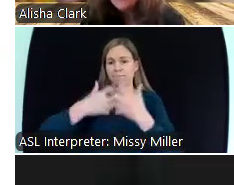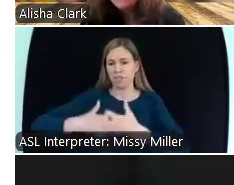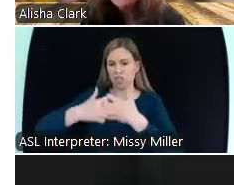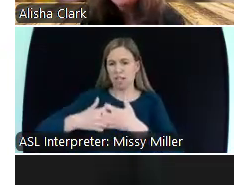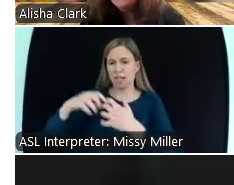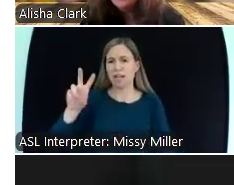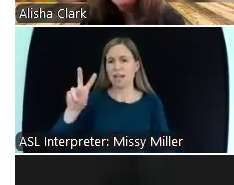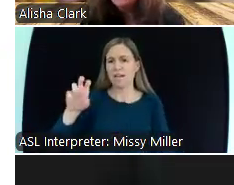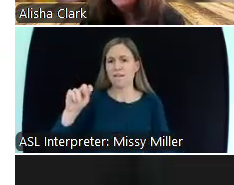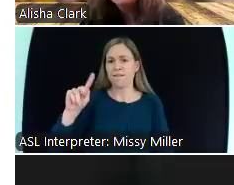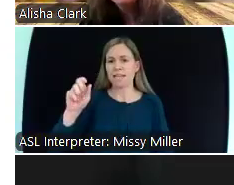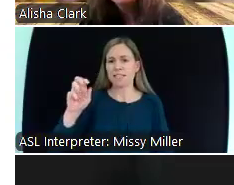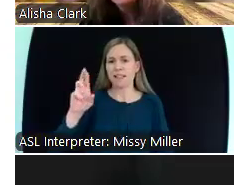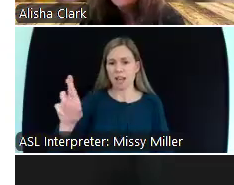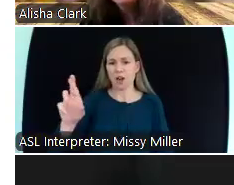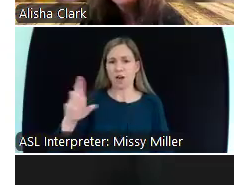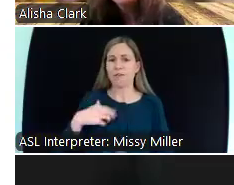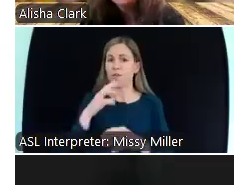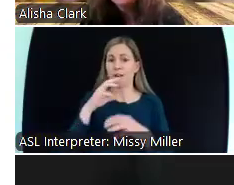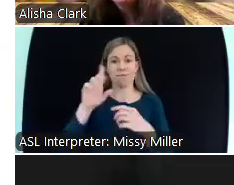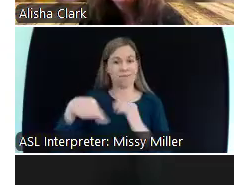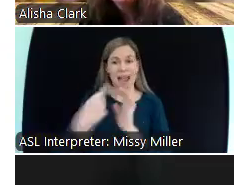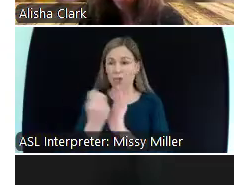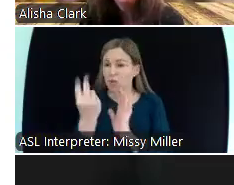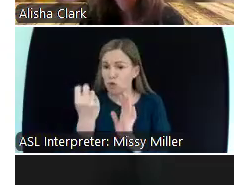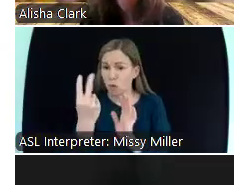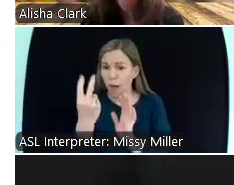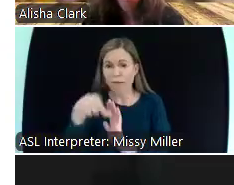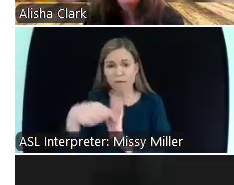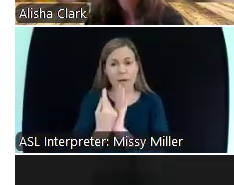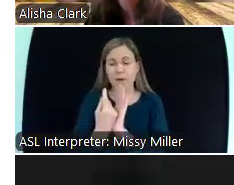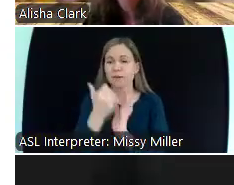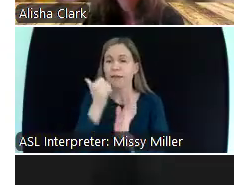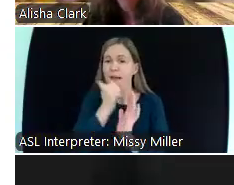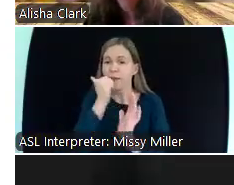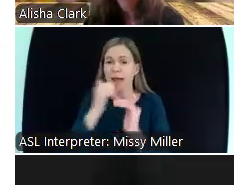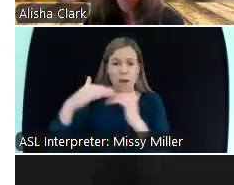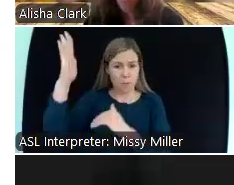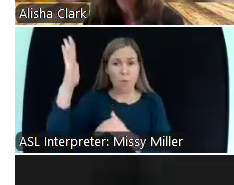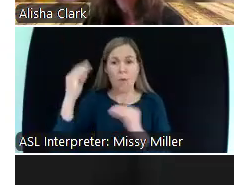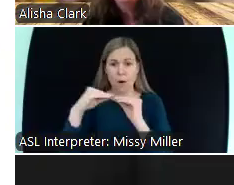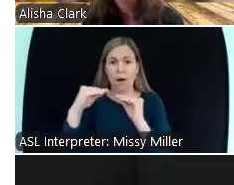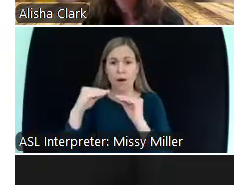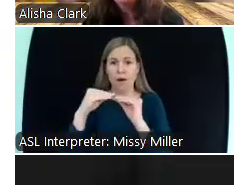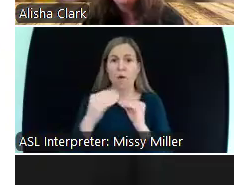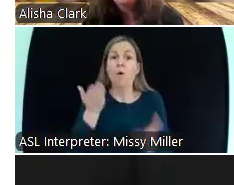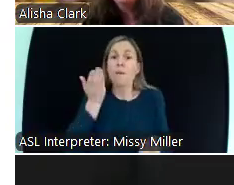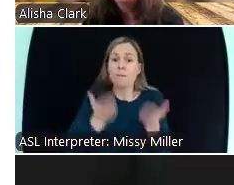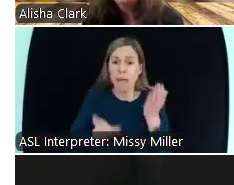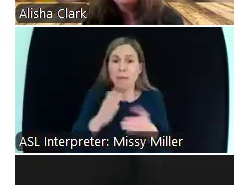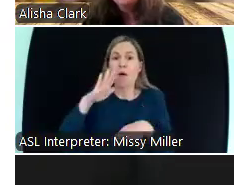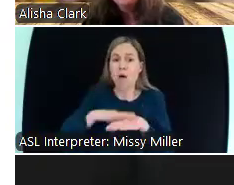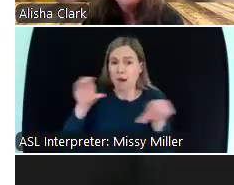a day, or with the caveat there, they may be on an active physician monitored weaning